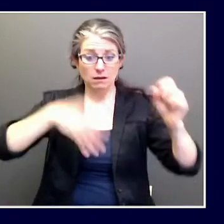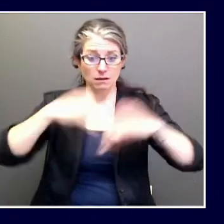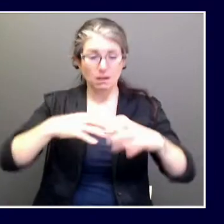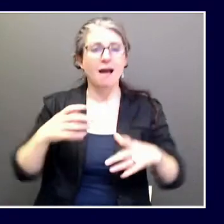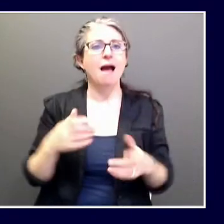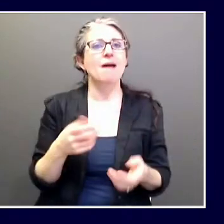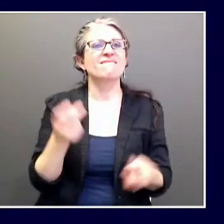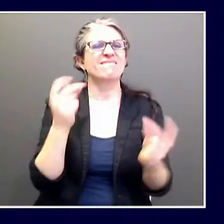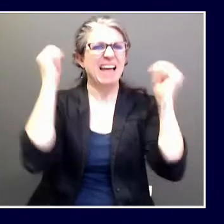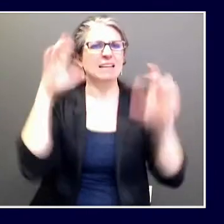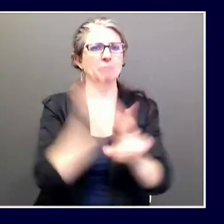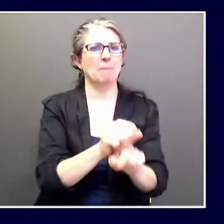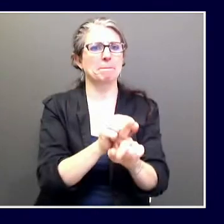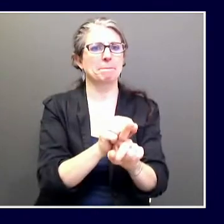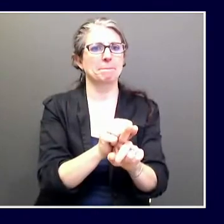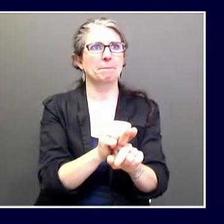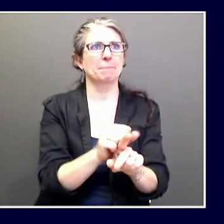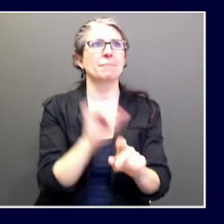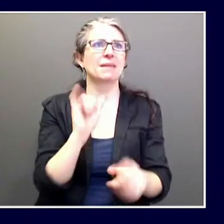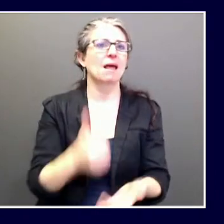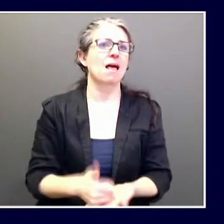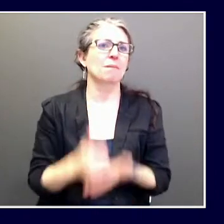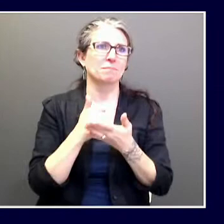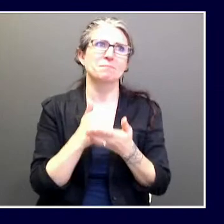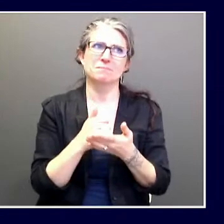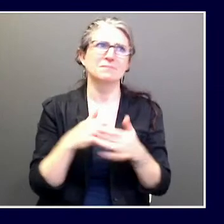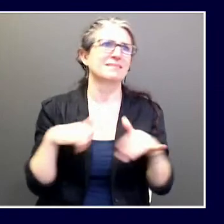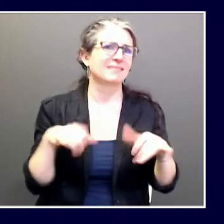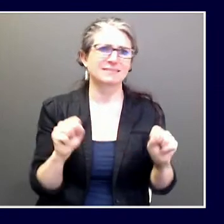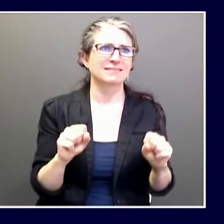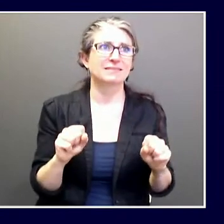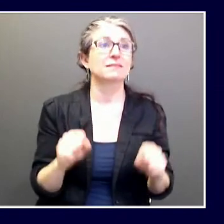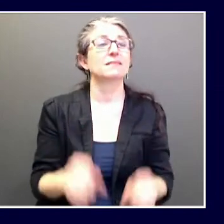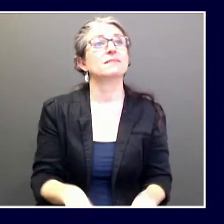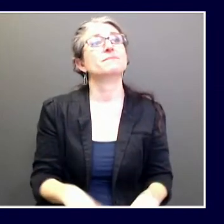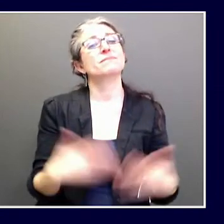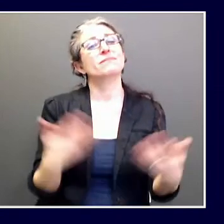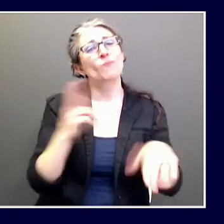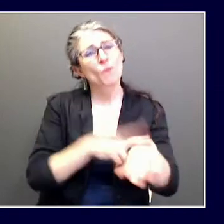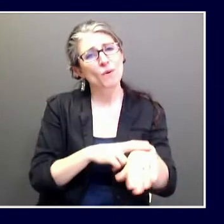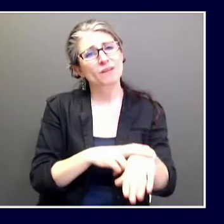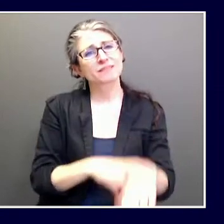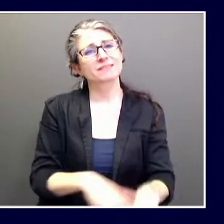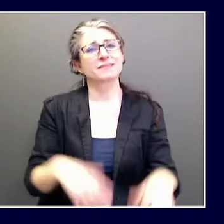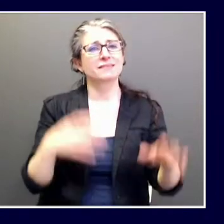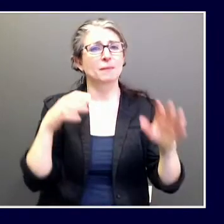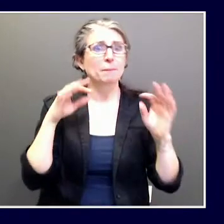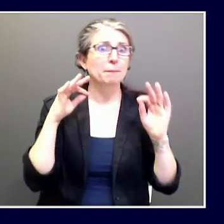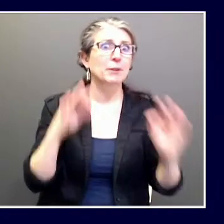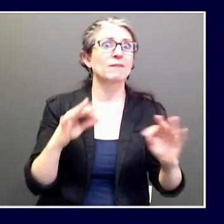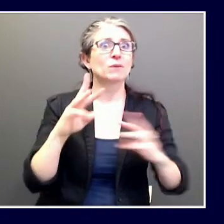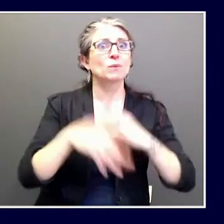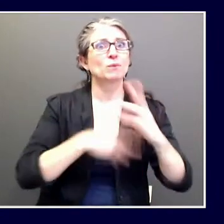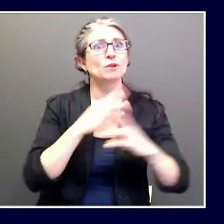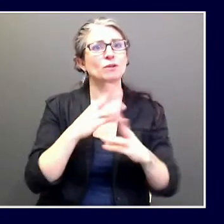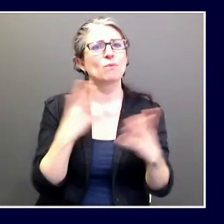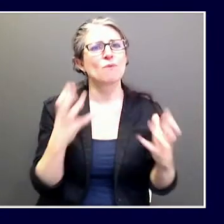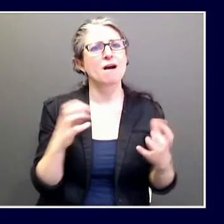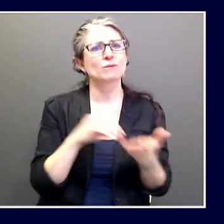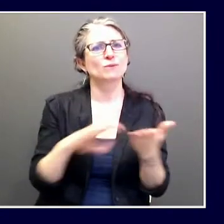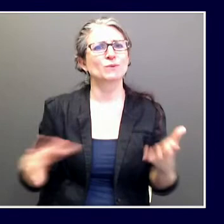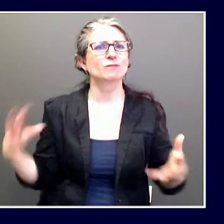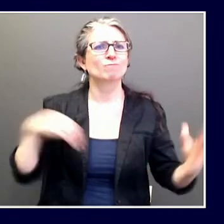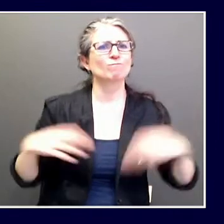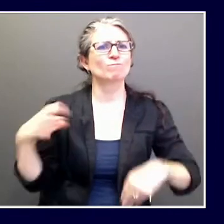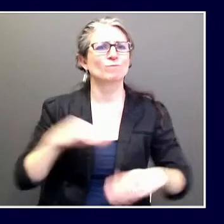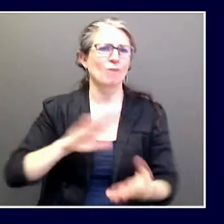world, would I like for every student to be participating in it? Yes, I would. That would increase its utility. But as with